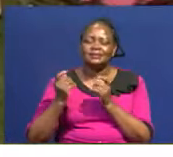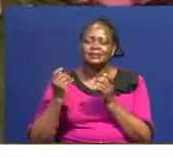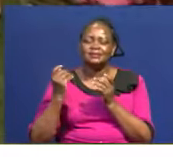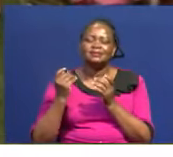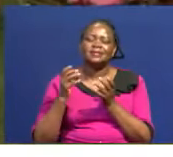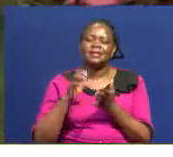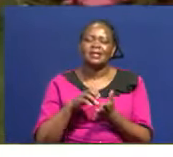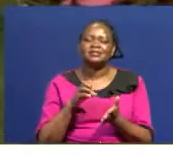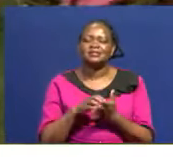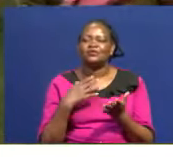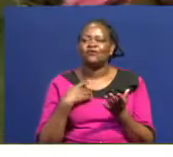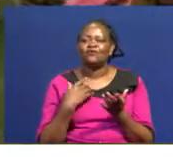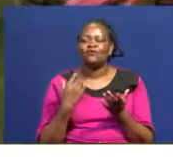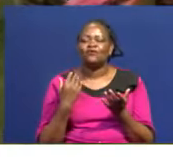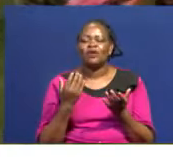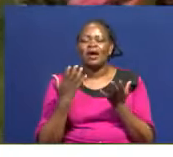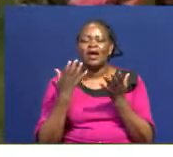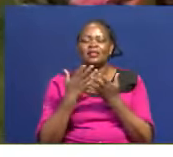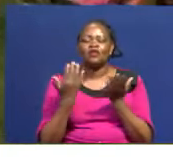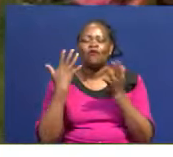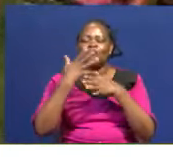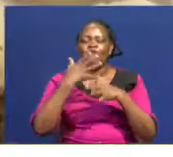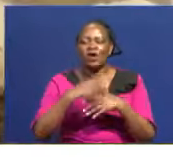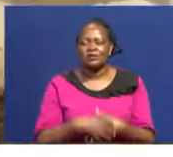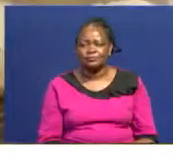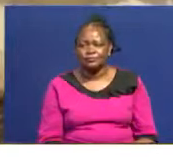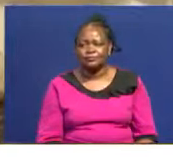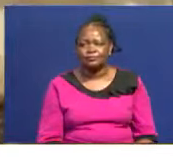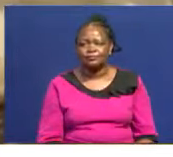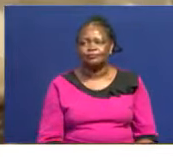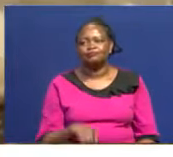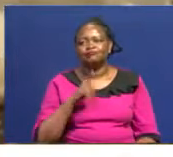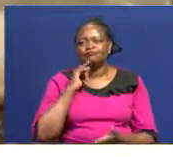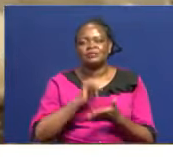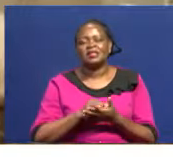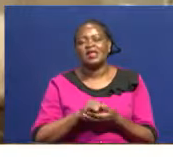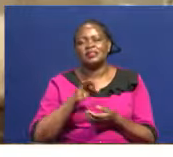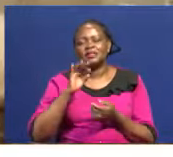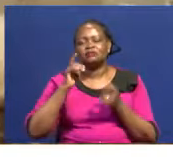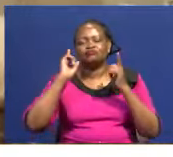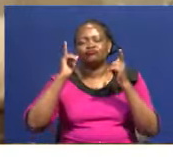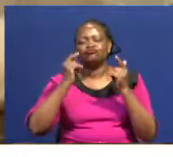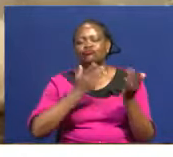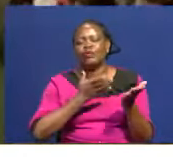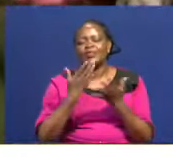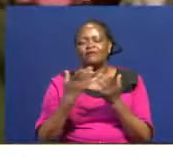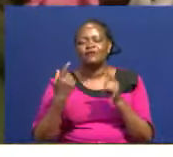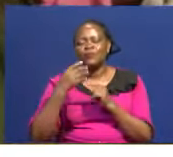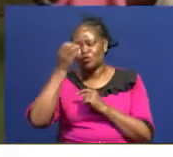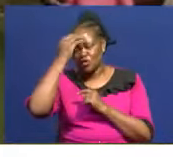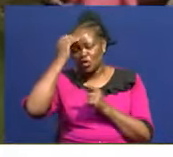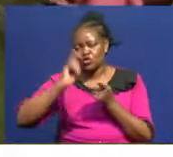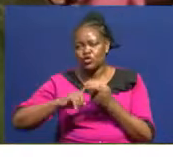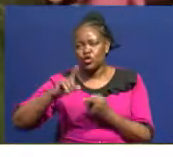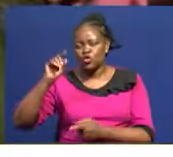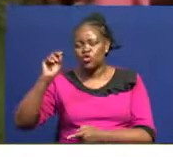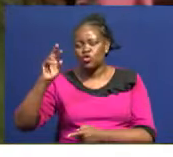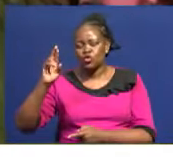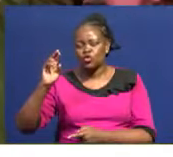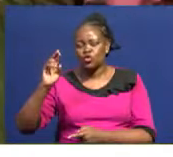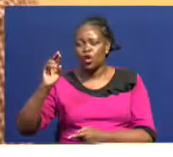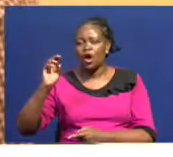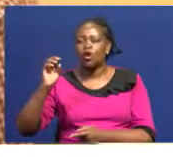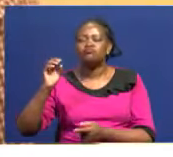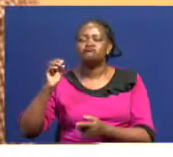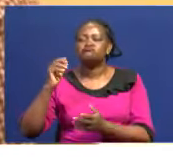overloading. Webuye Weighbridge Operation Manager Seth Ongwae says three trucks ferrying goods from Kitale to Lodwar were detained on